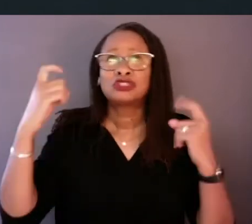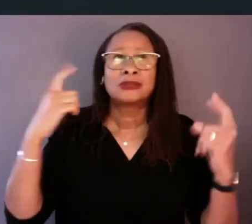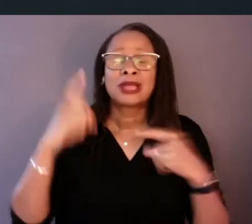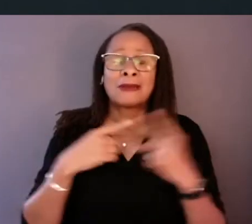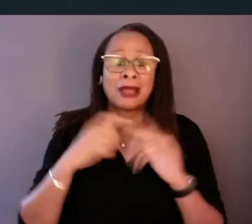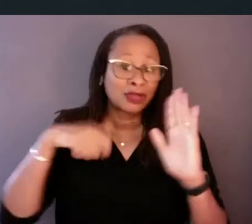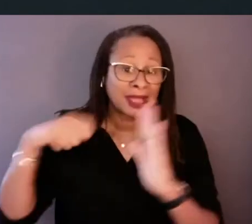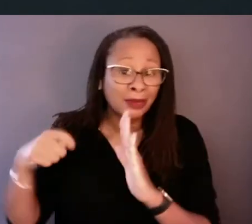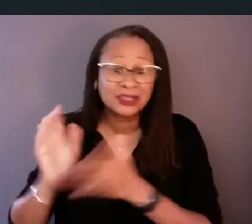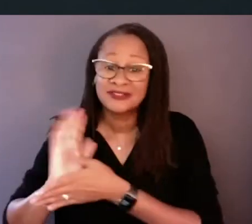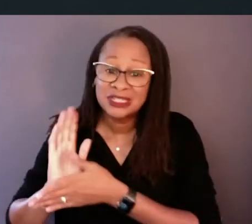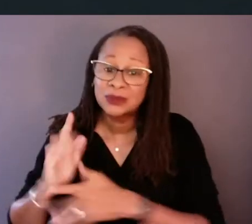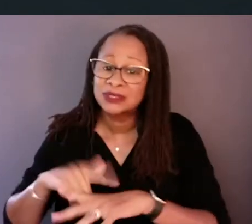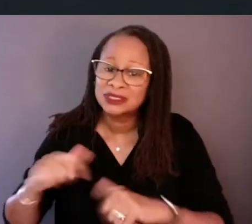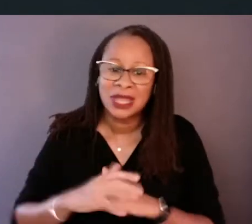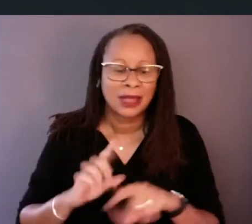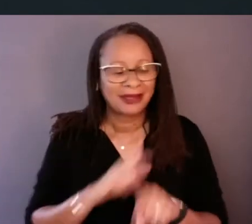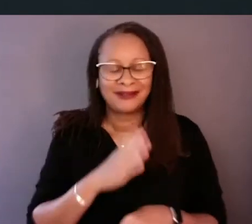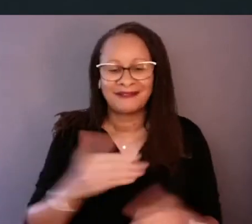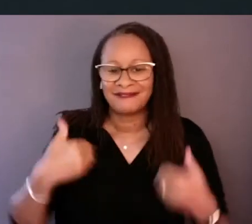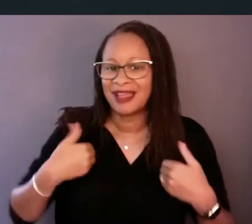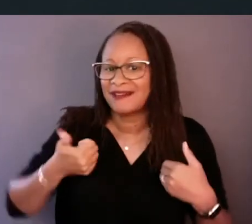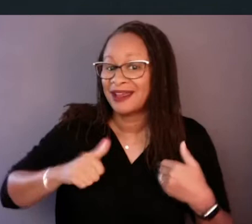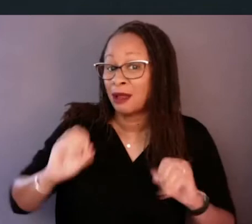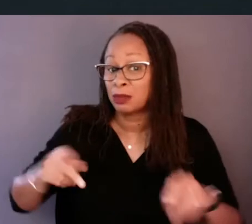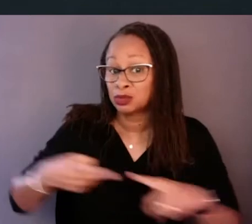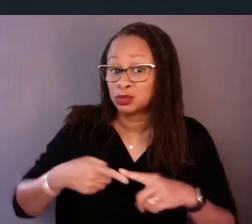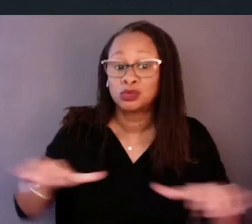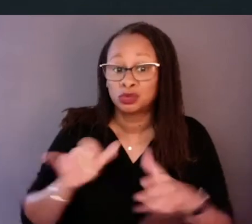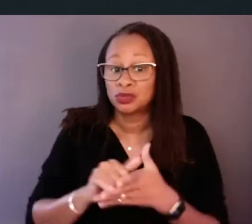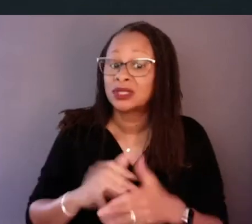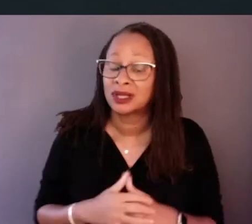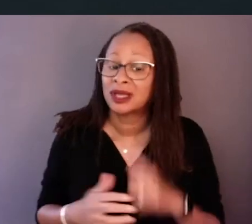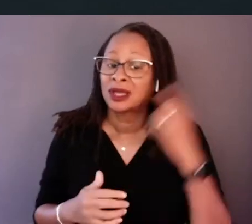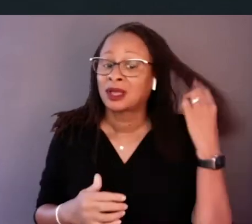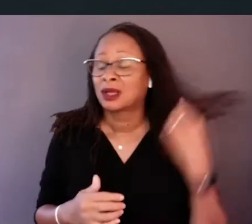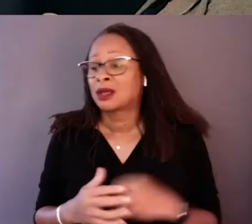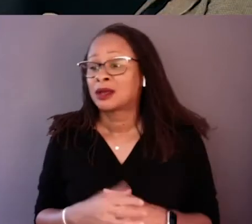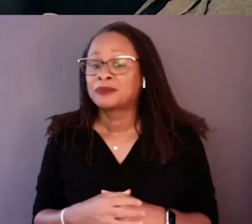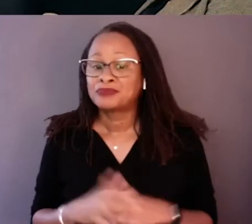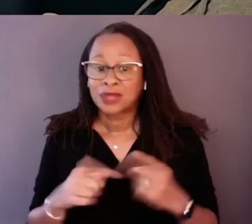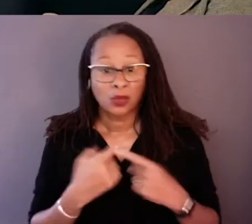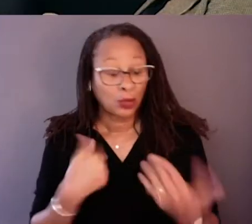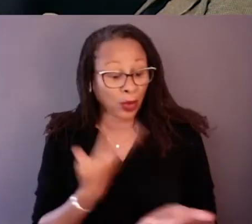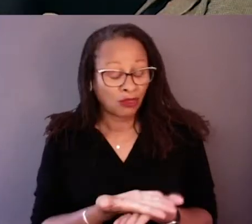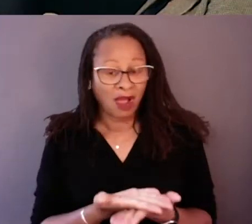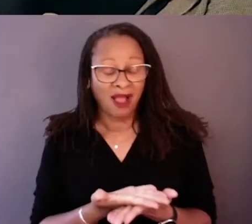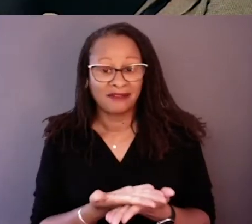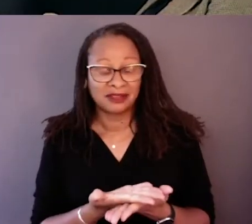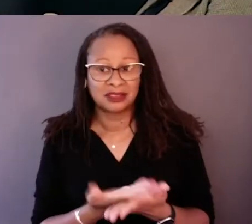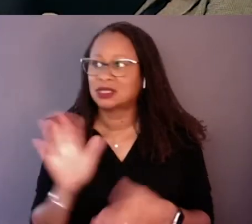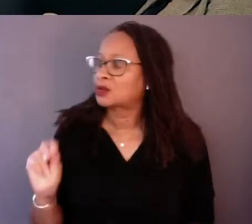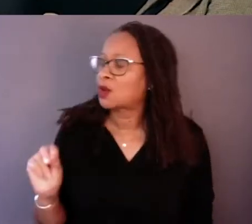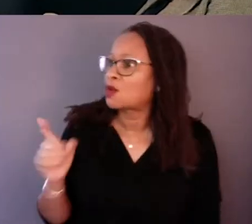and videos and things like that, but he never had the opportunity to do that. And then once we got there, and he was like, no, that's it.